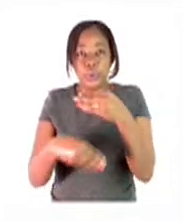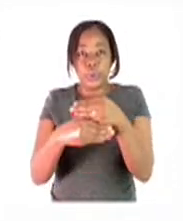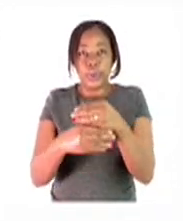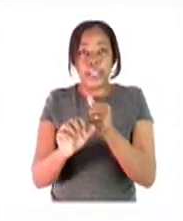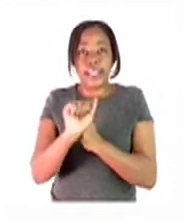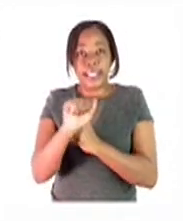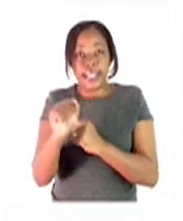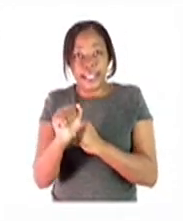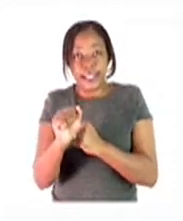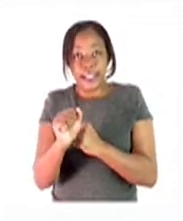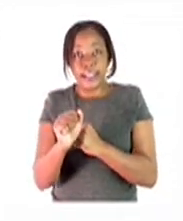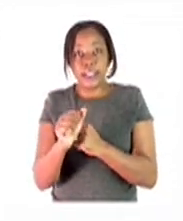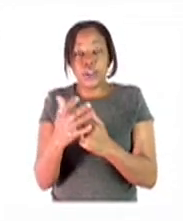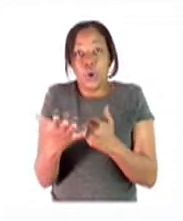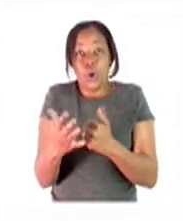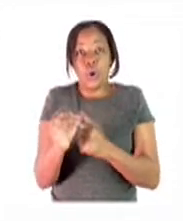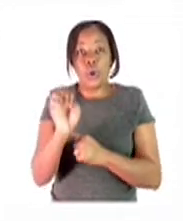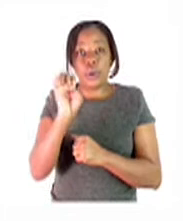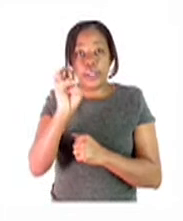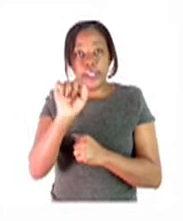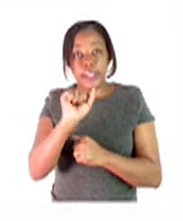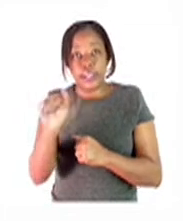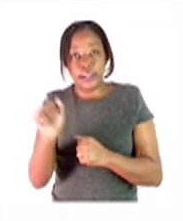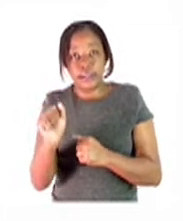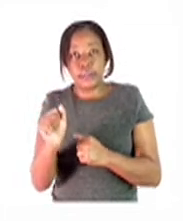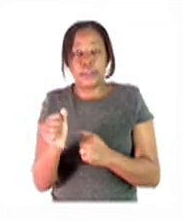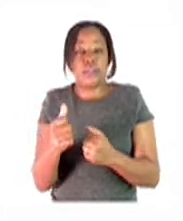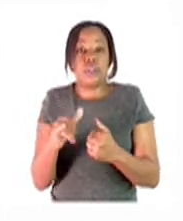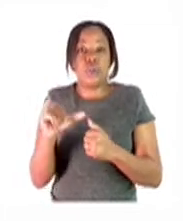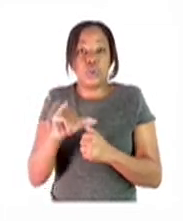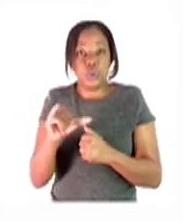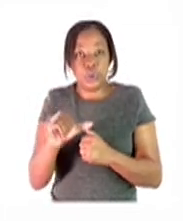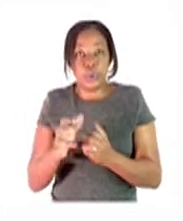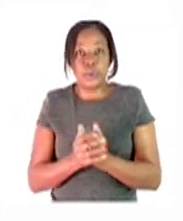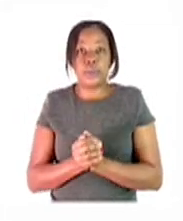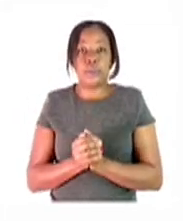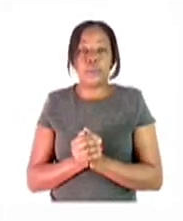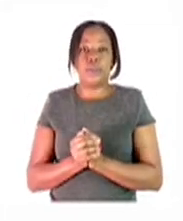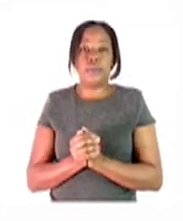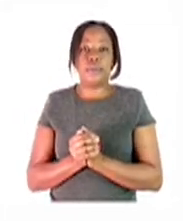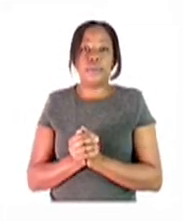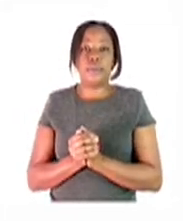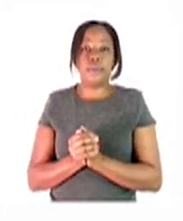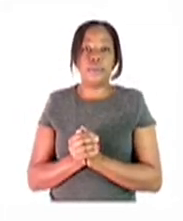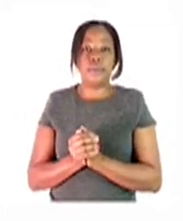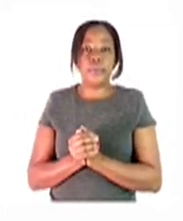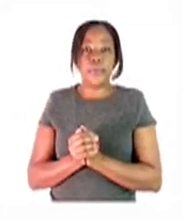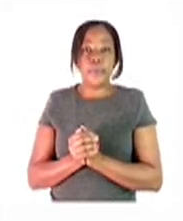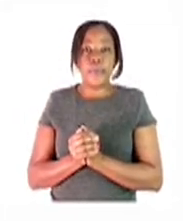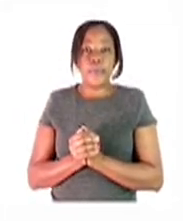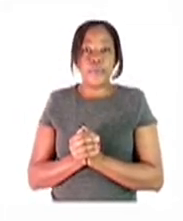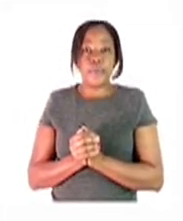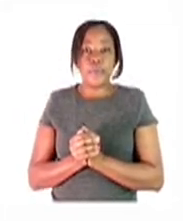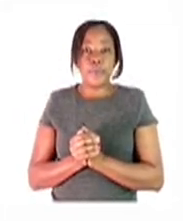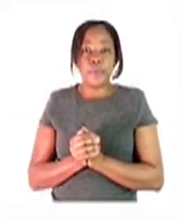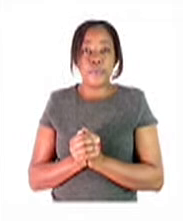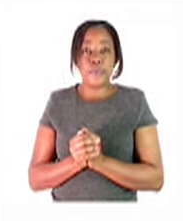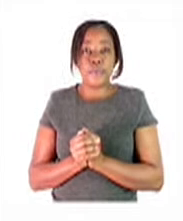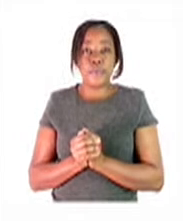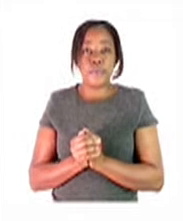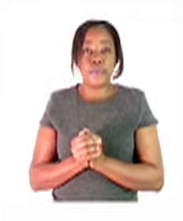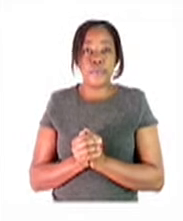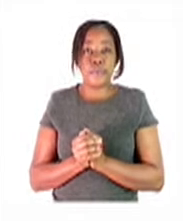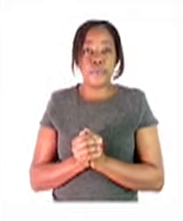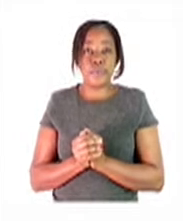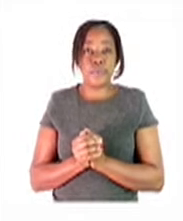word plural. Which words should we add only an S, and which words do we add an E before